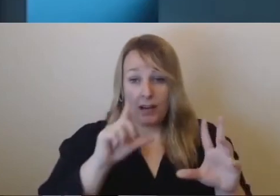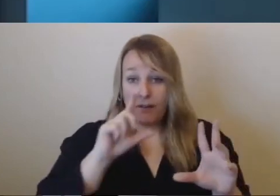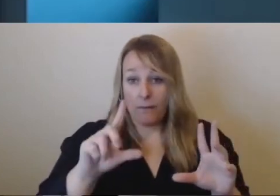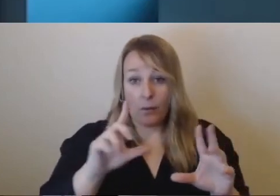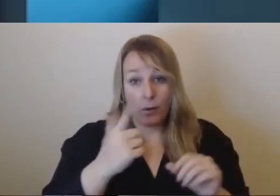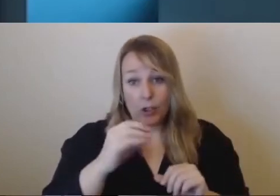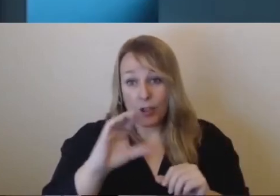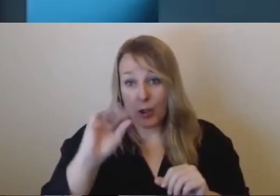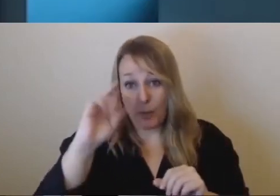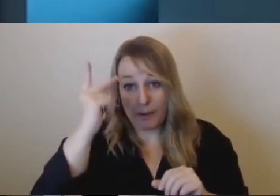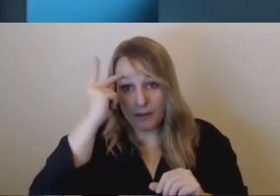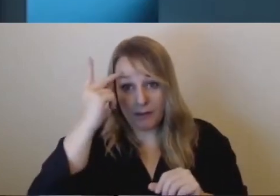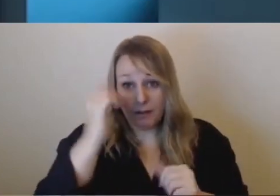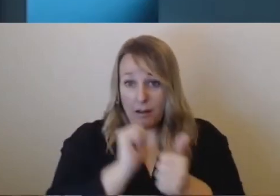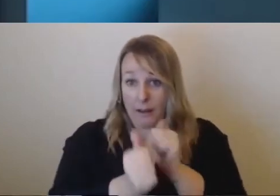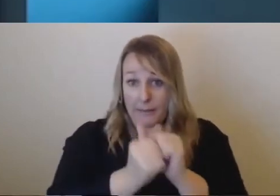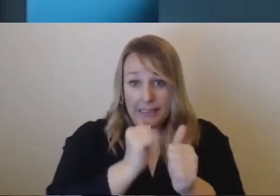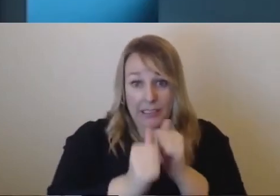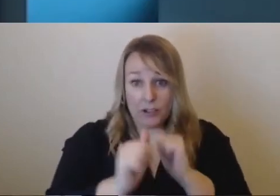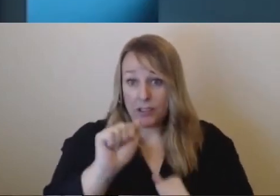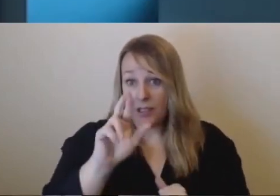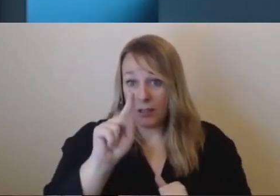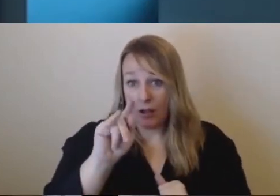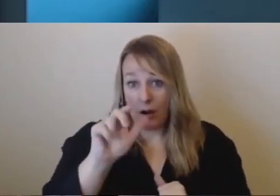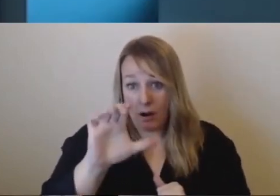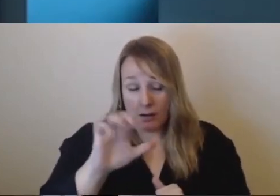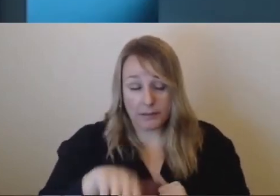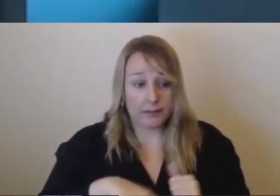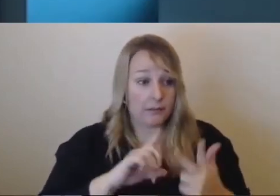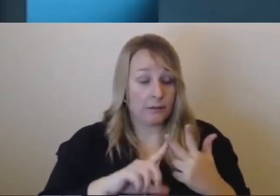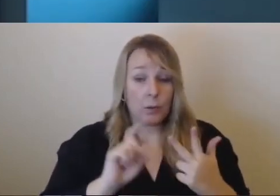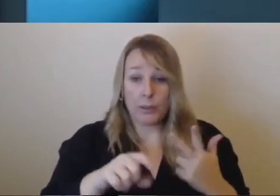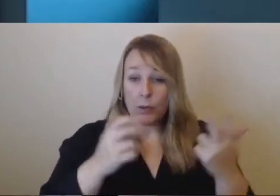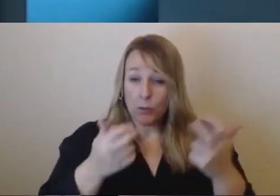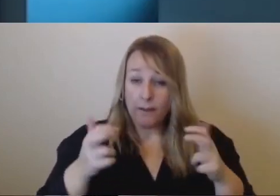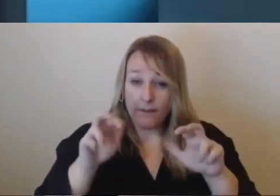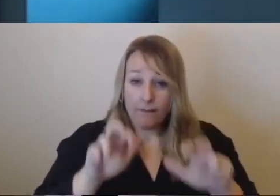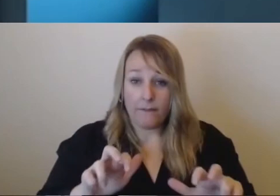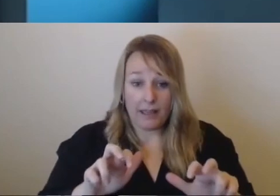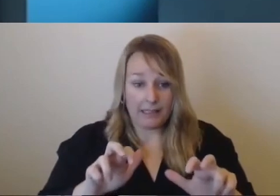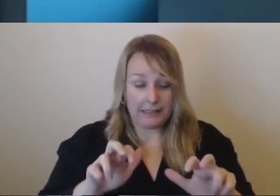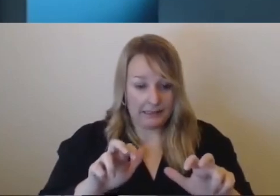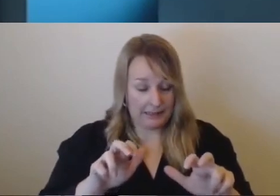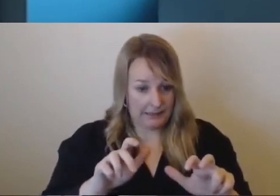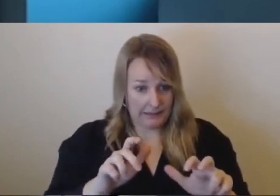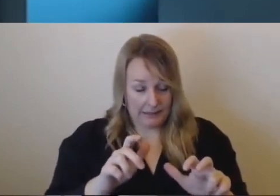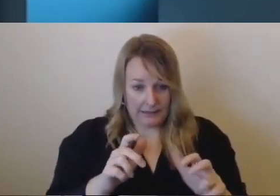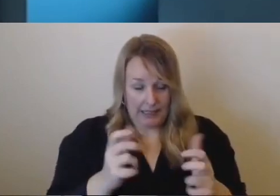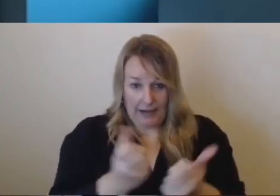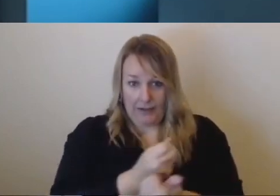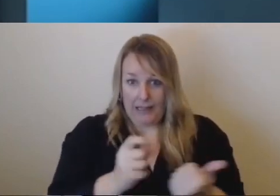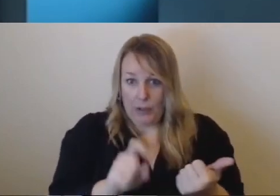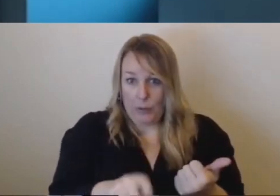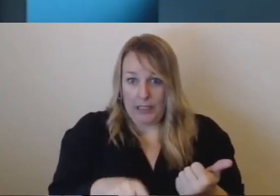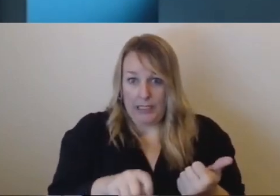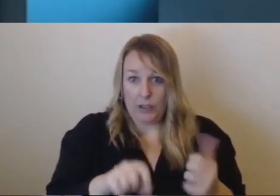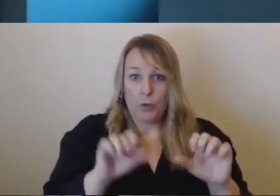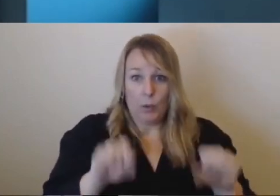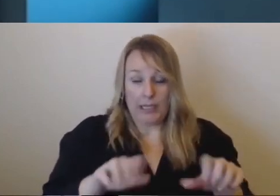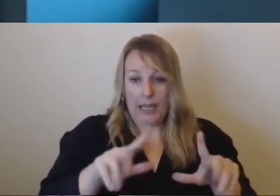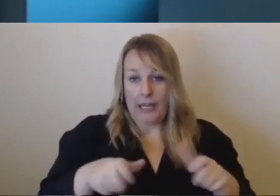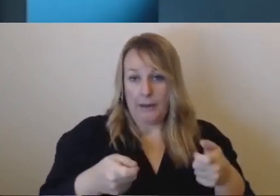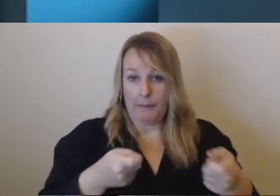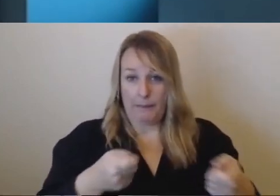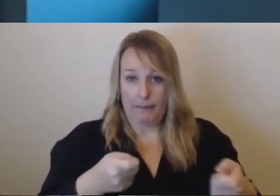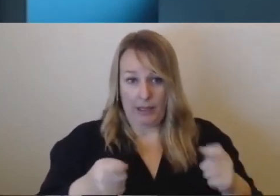Arctic. But we also need to be investing in the resources that we're going to need in order to manage in a world where Asia